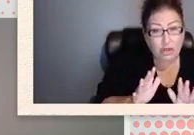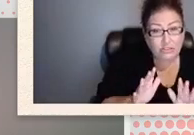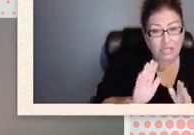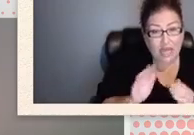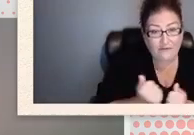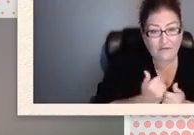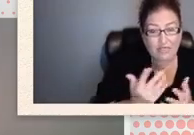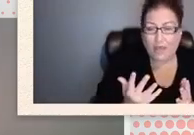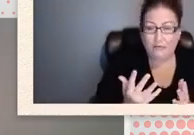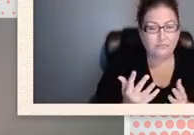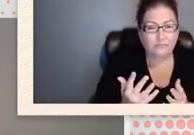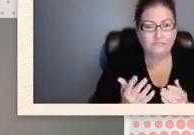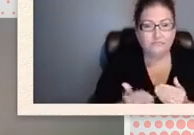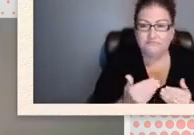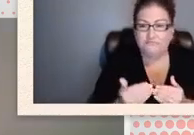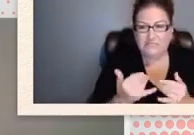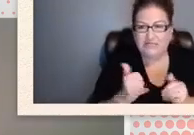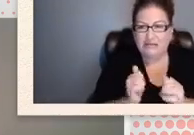slide.